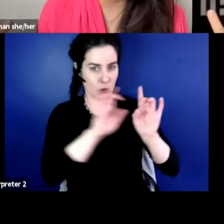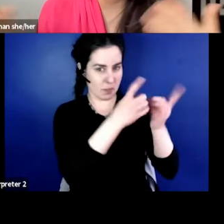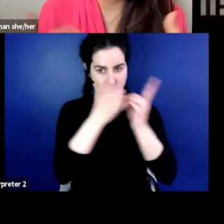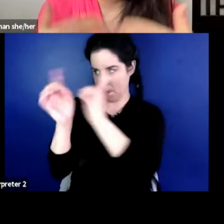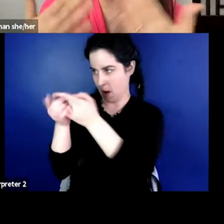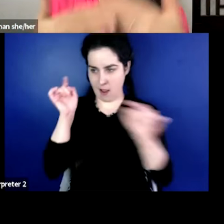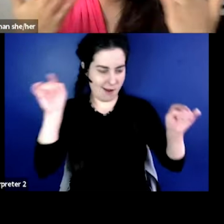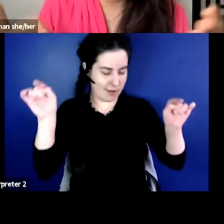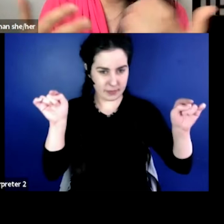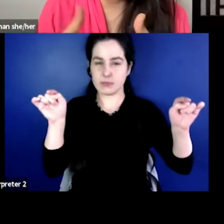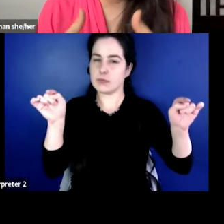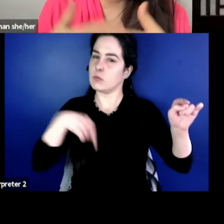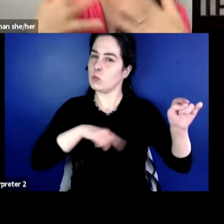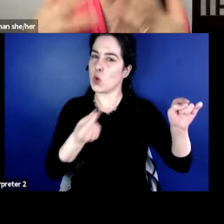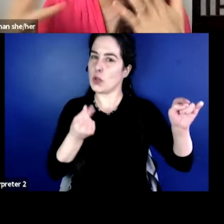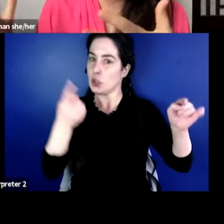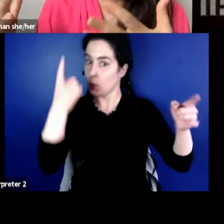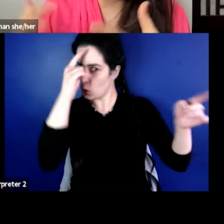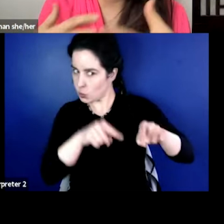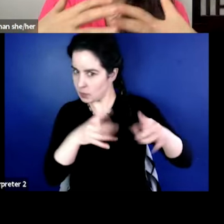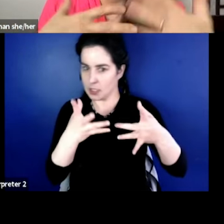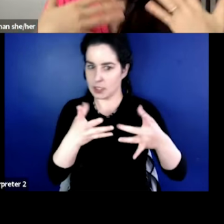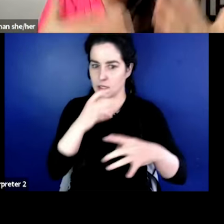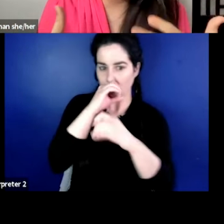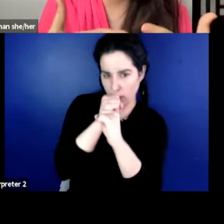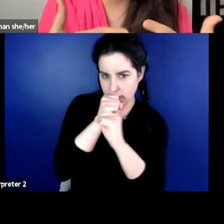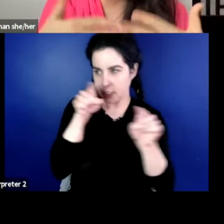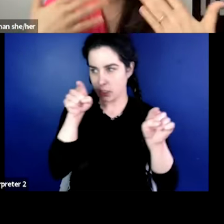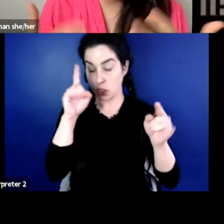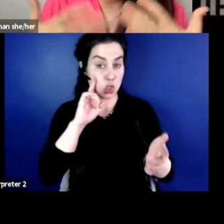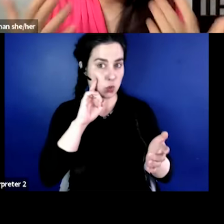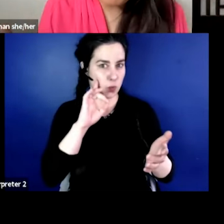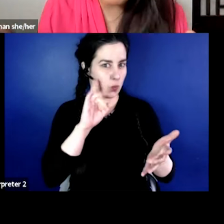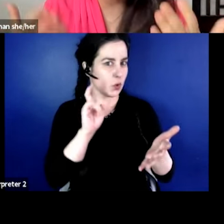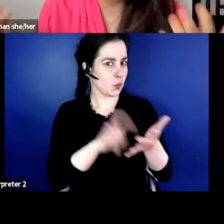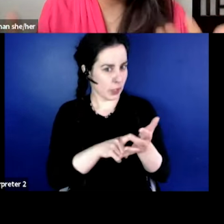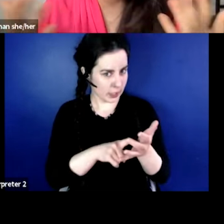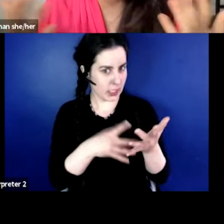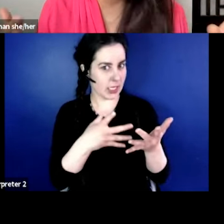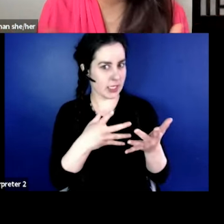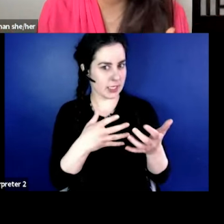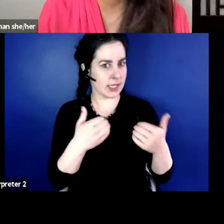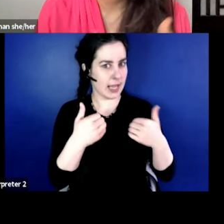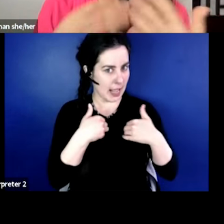and colleges? What does it look like to support a survivor but recognize the fact that they have the right to